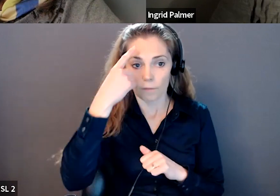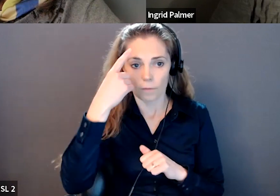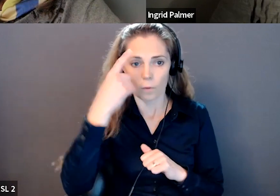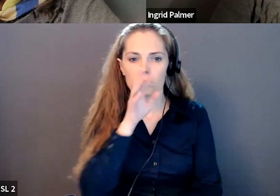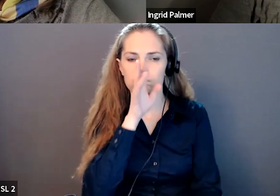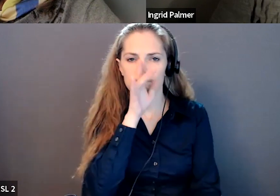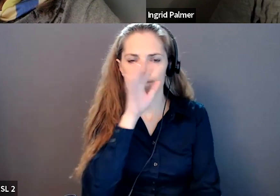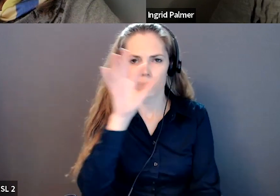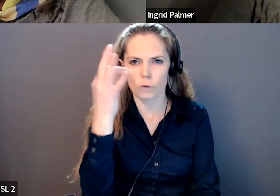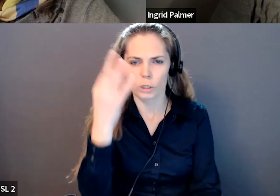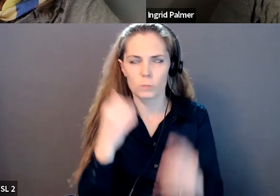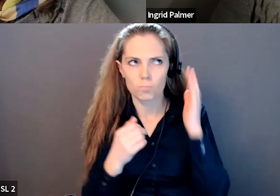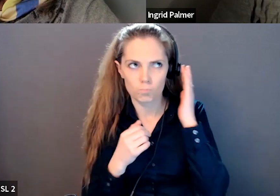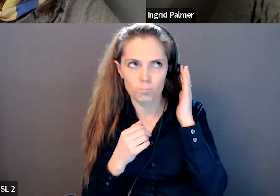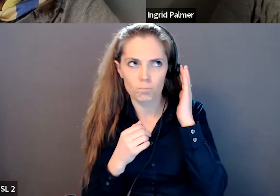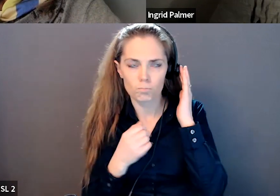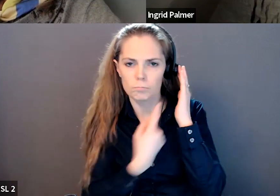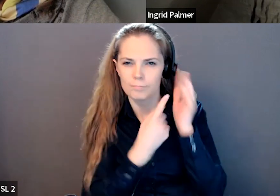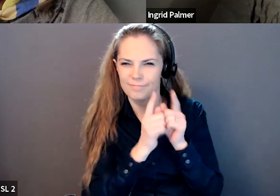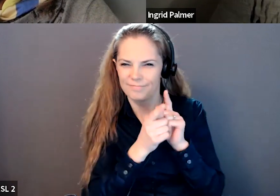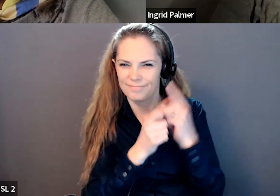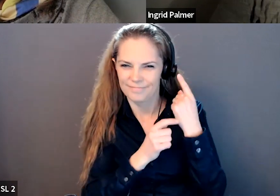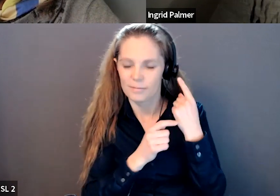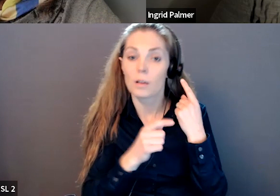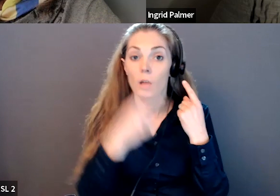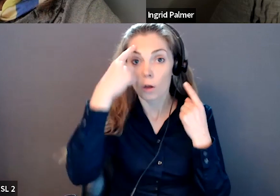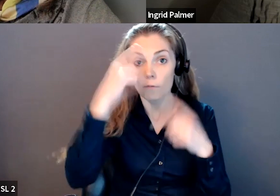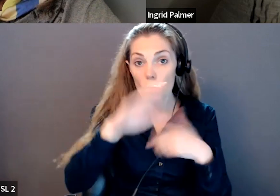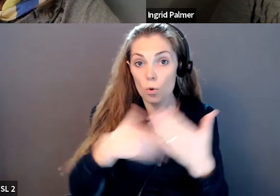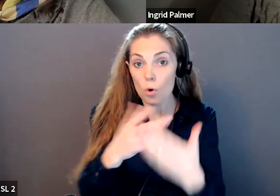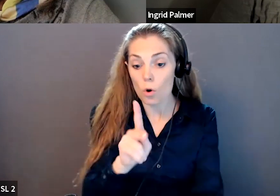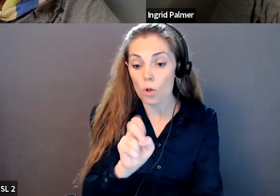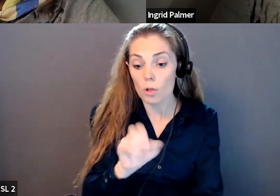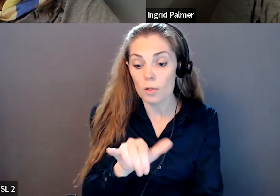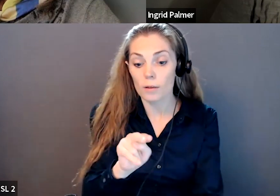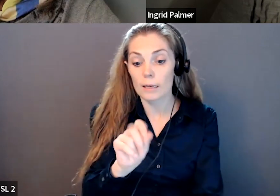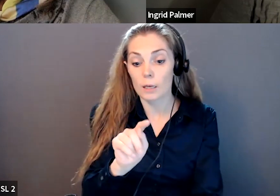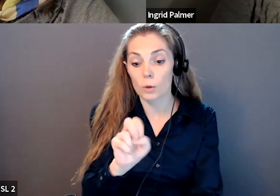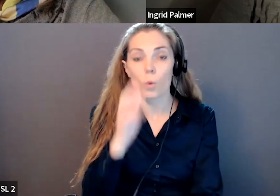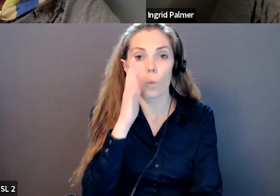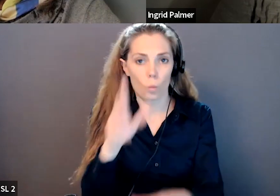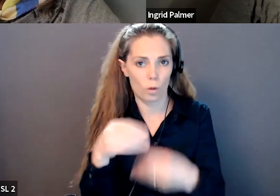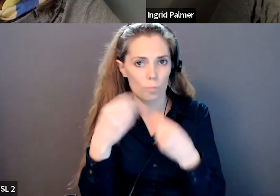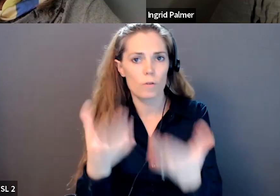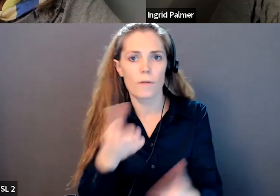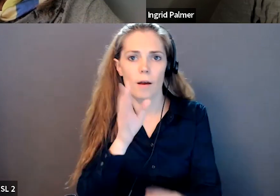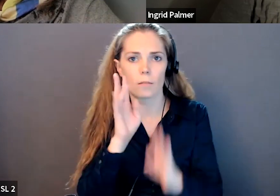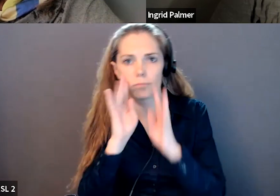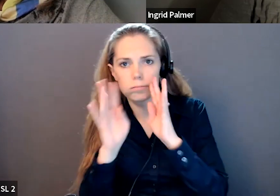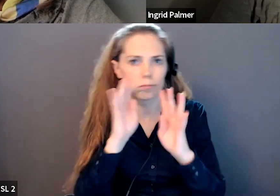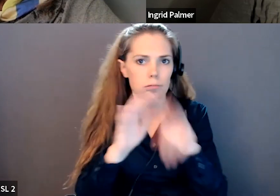chaque ensemble de sessions parallèles, une interprétation français à anglais